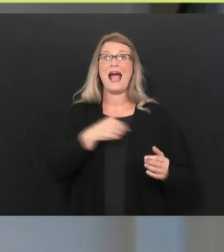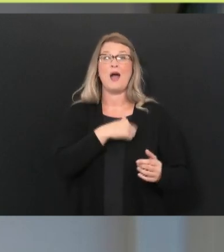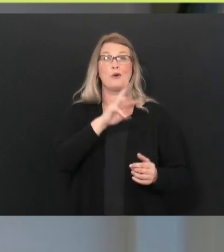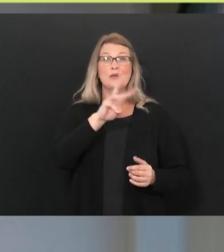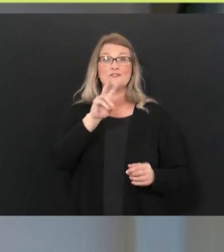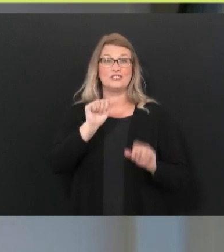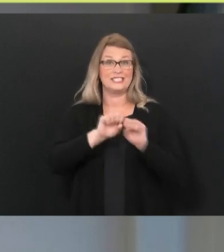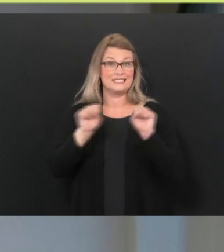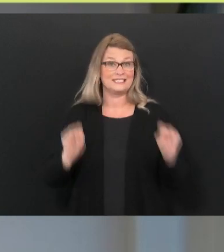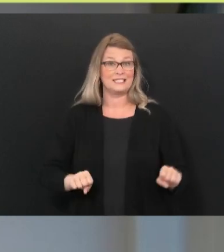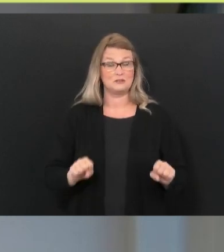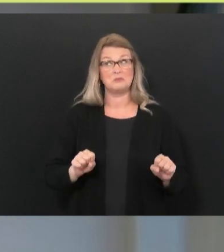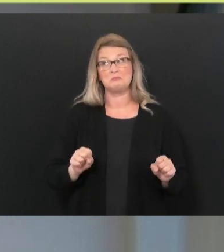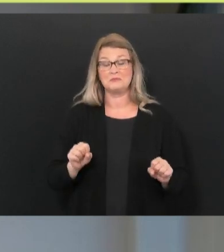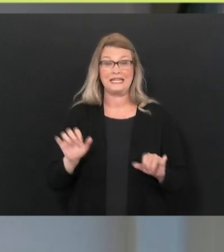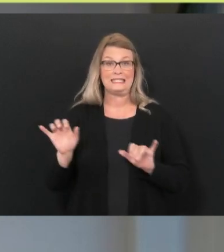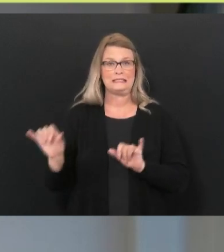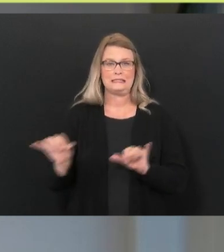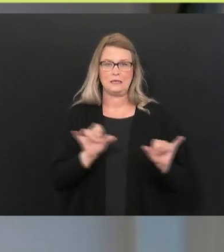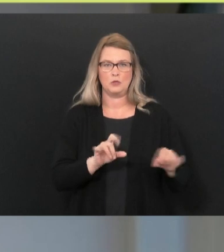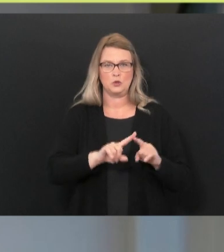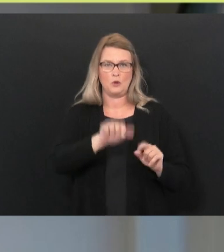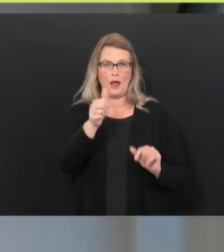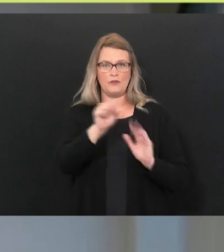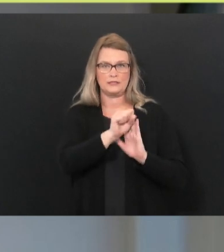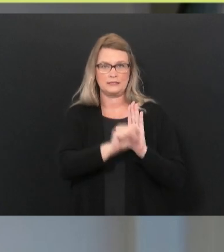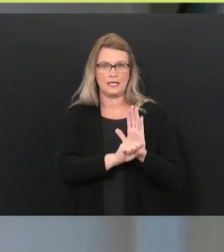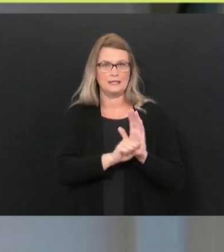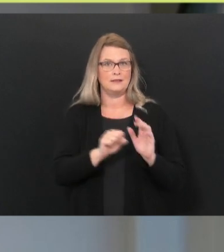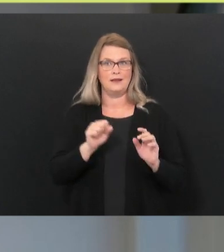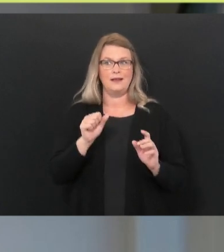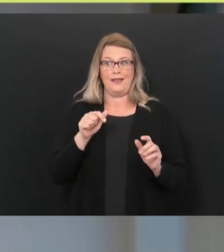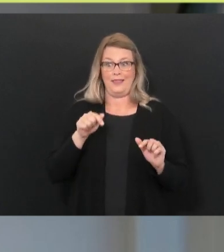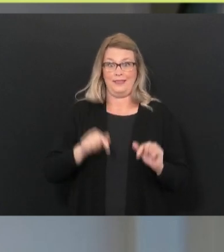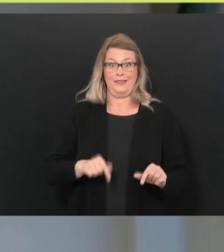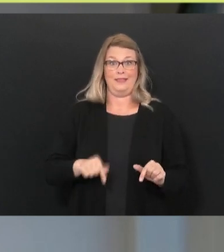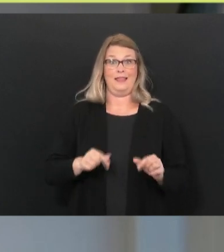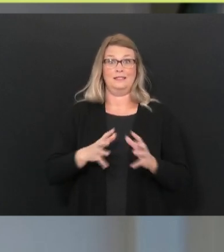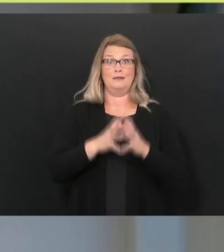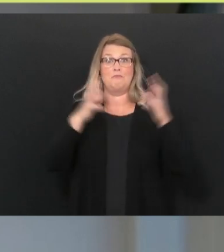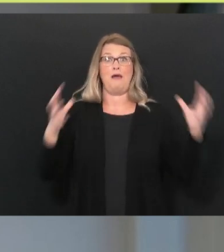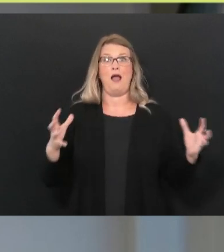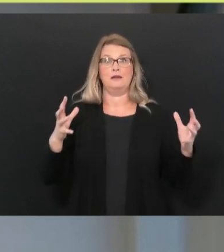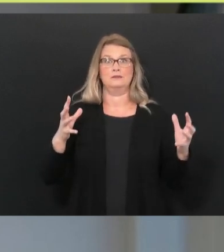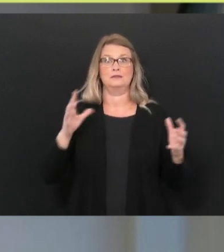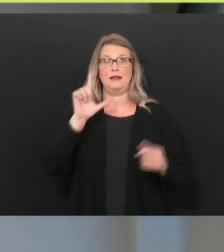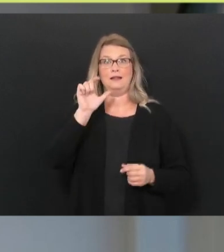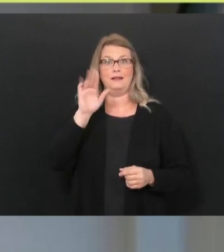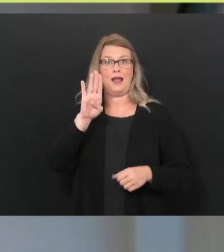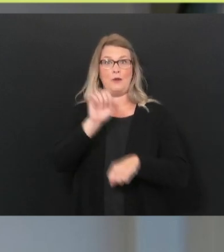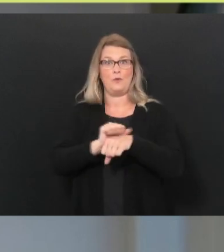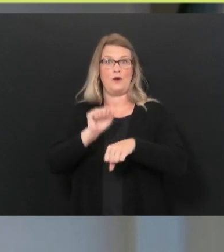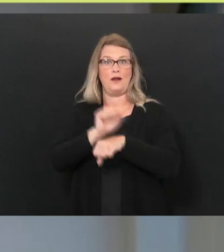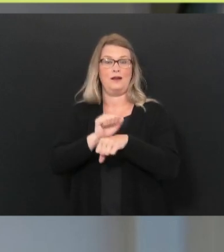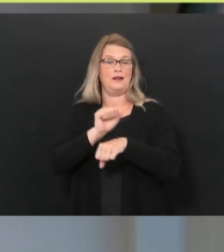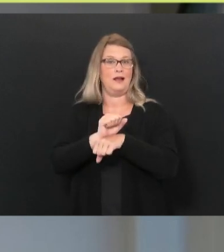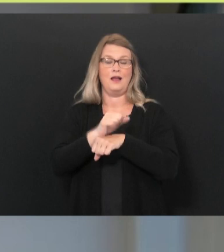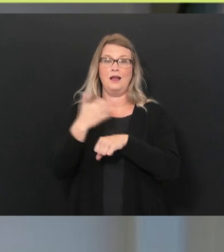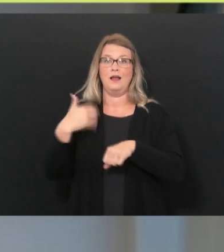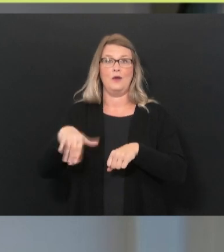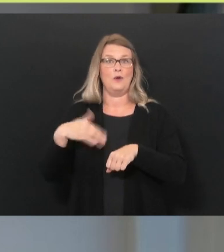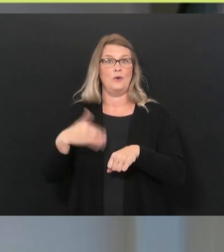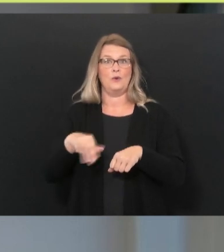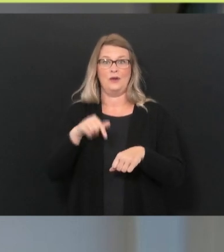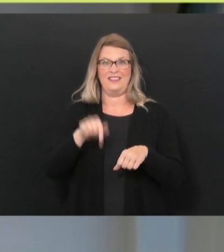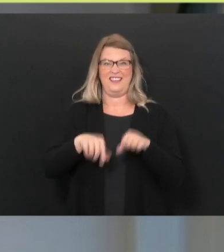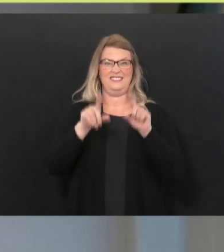probably like many other states. It was not built for this volume of service. It was not built for